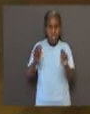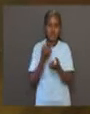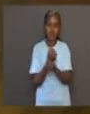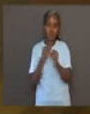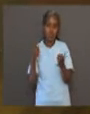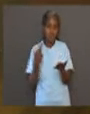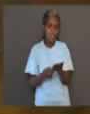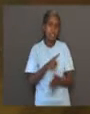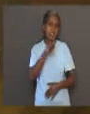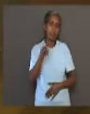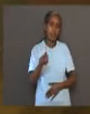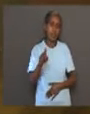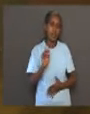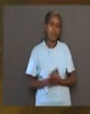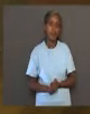this problem.